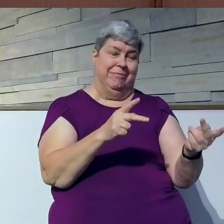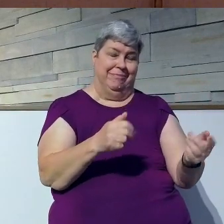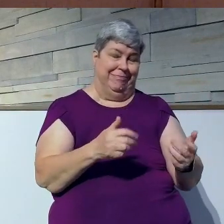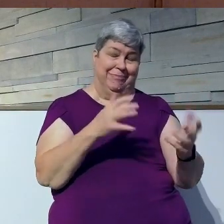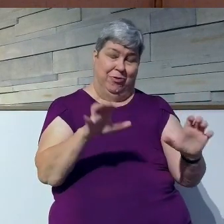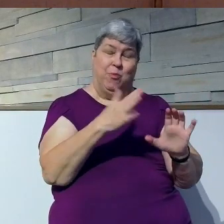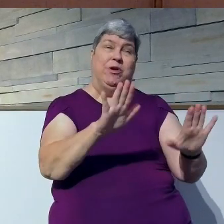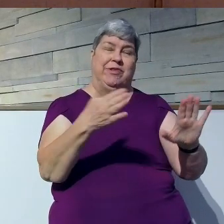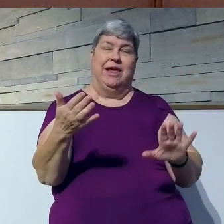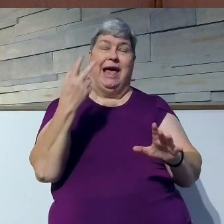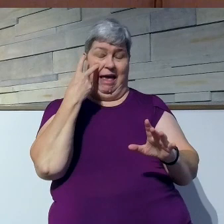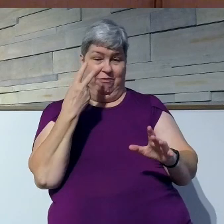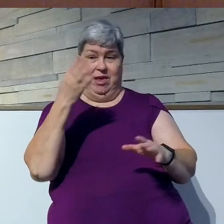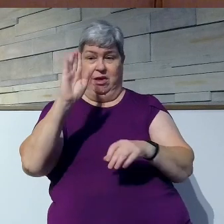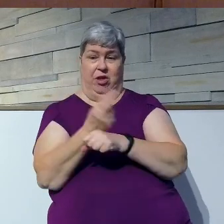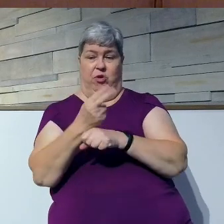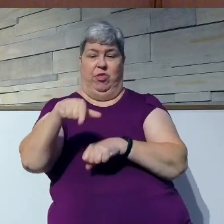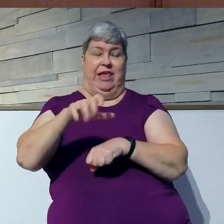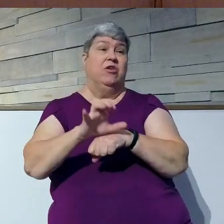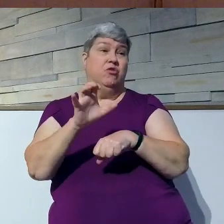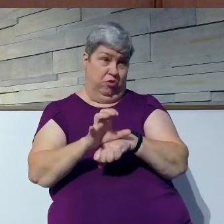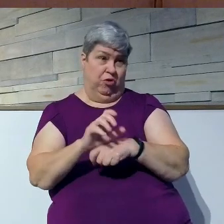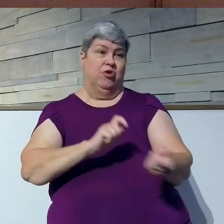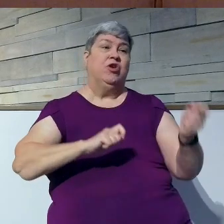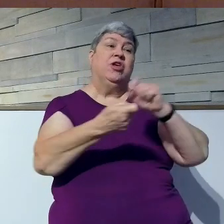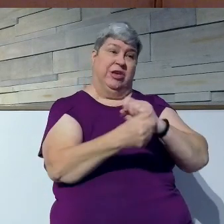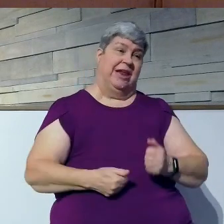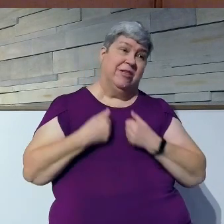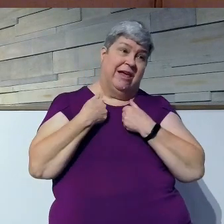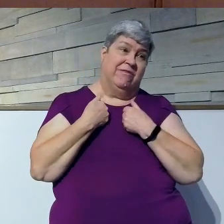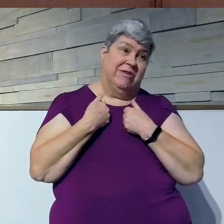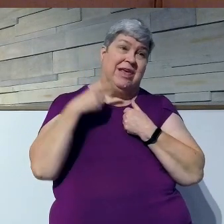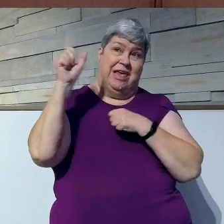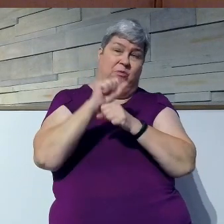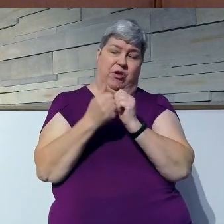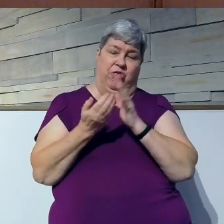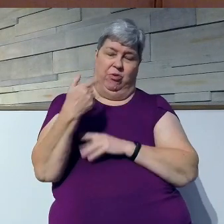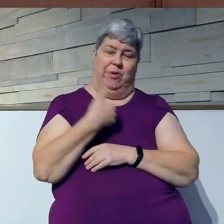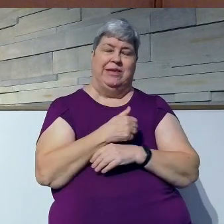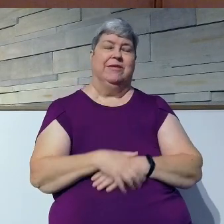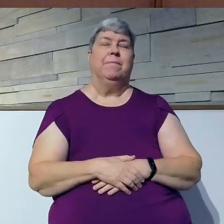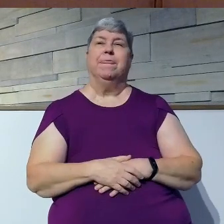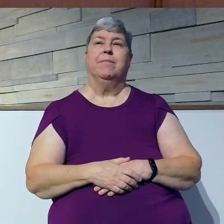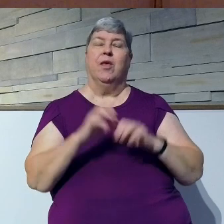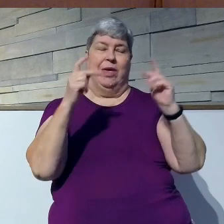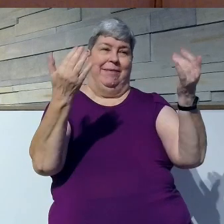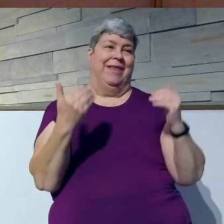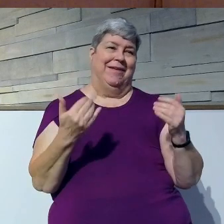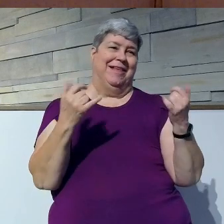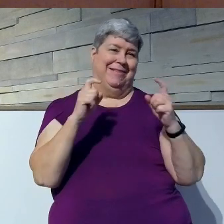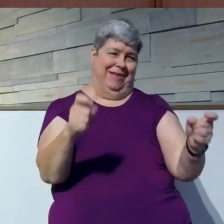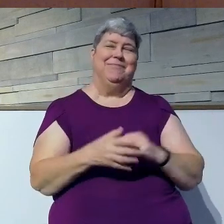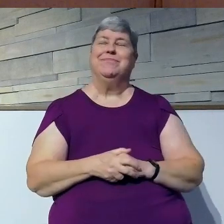church does to change lives because he's working through us. All right. This give it